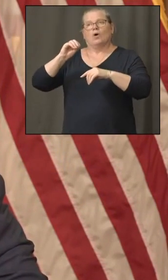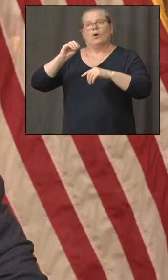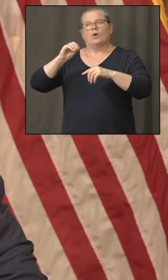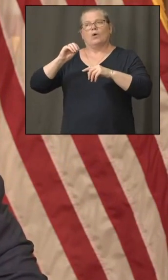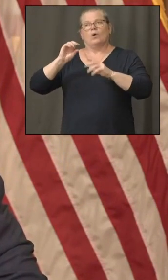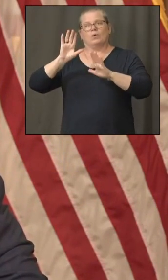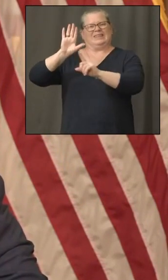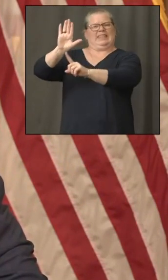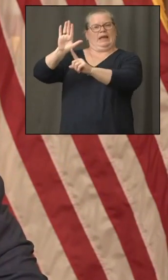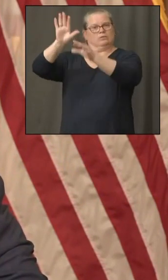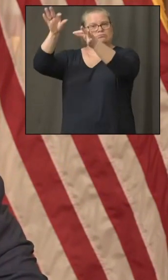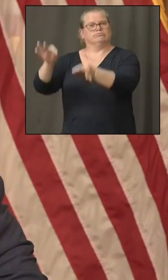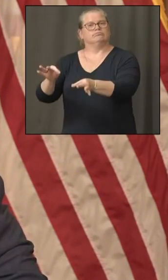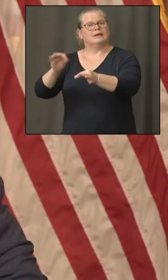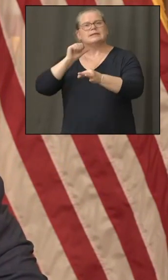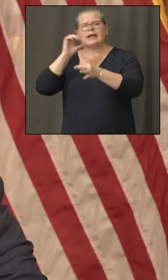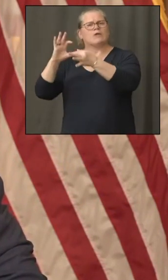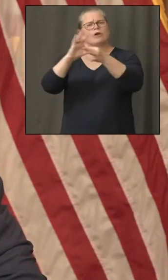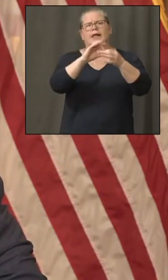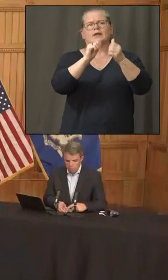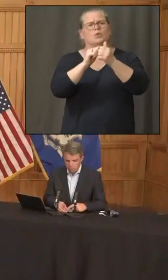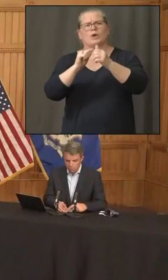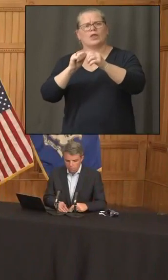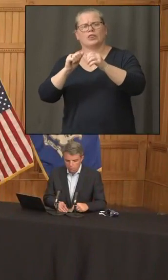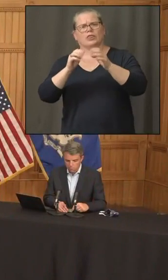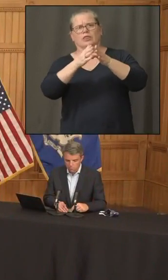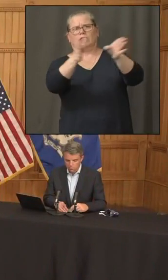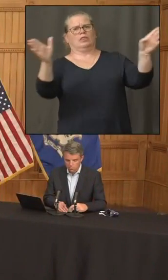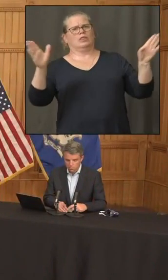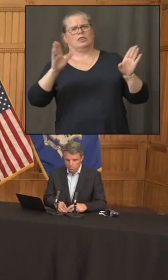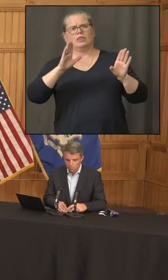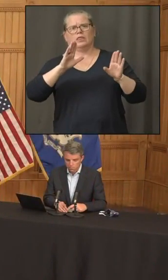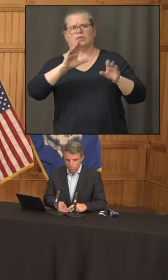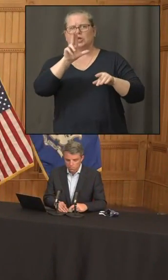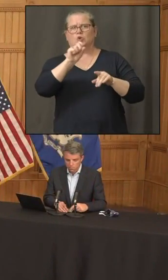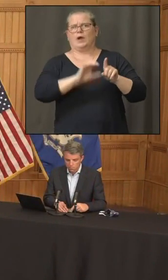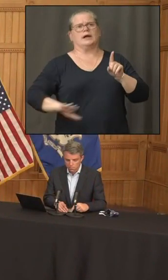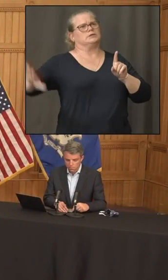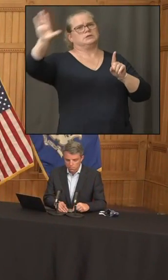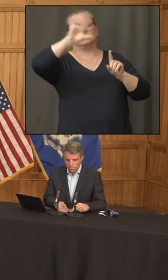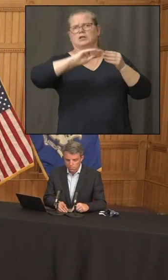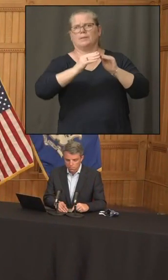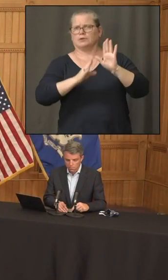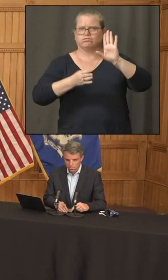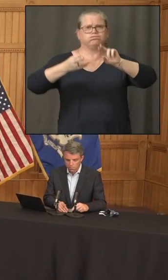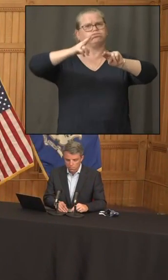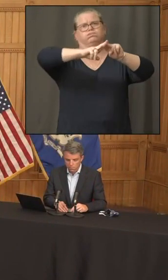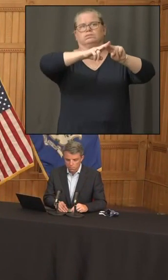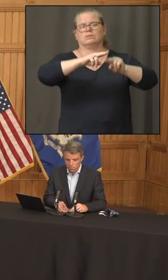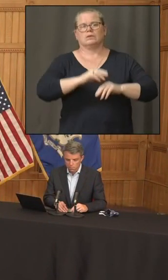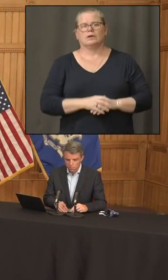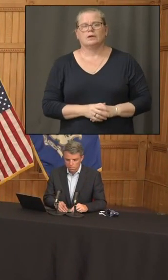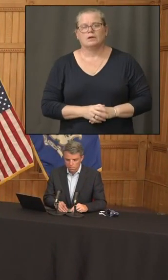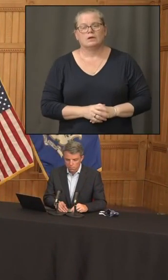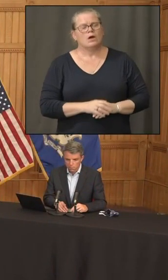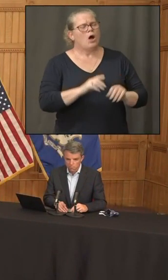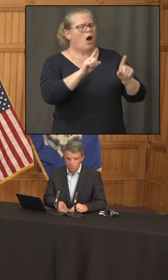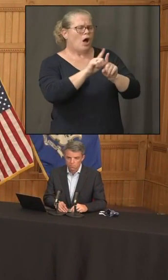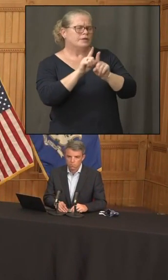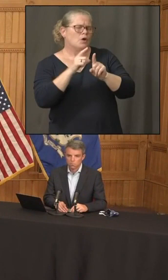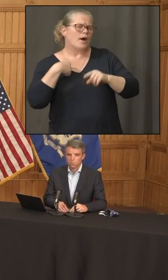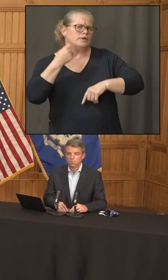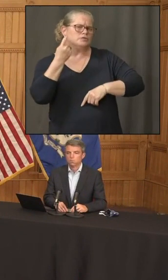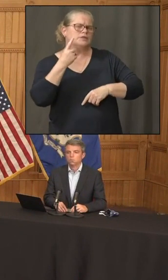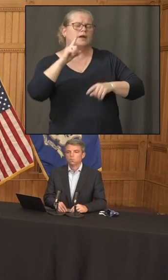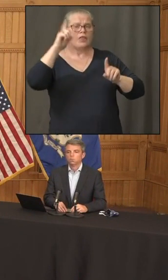nationwide. And also, I understand the governor of Nevada today on the call with Vice President Pence expressed some